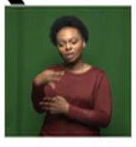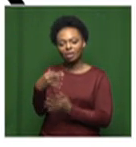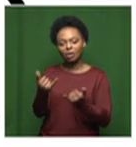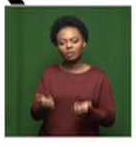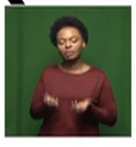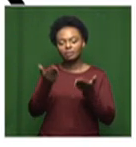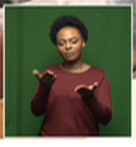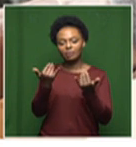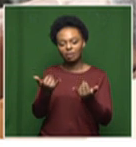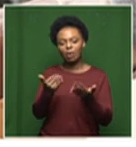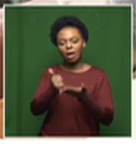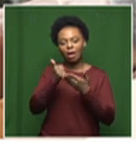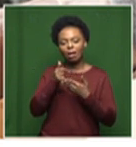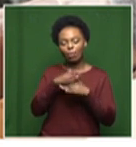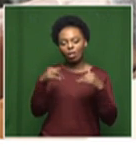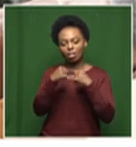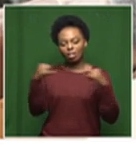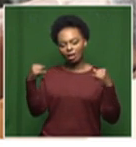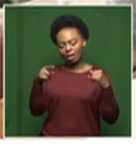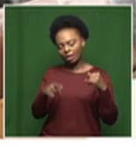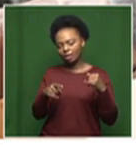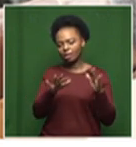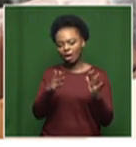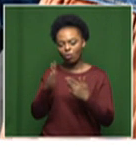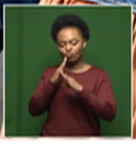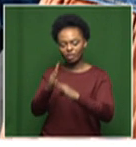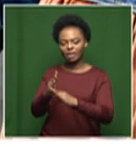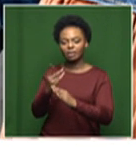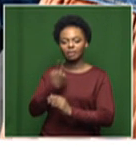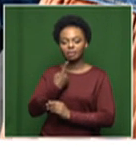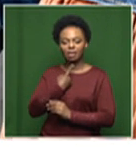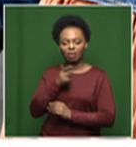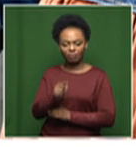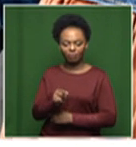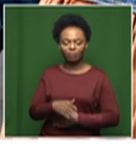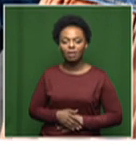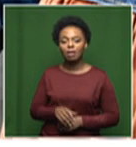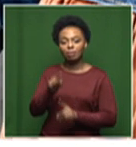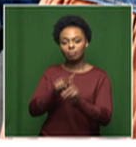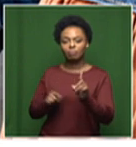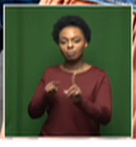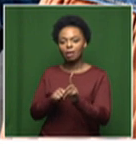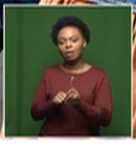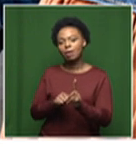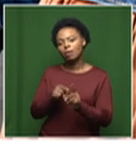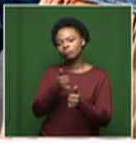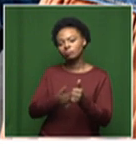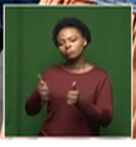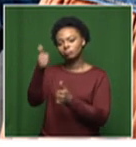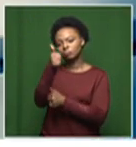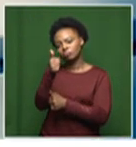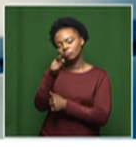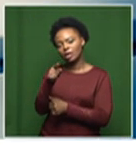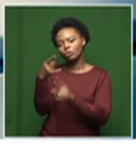us dissect what this means and how you can protect yourself, we're joined by its Managing Executive, Ilonka Badenhorst, on